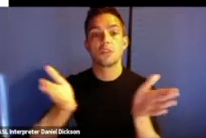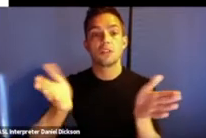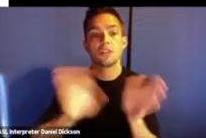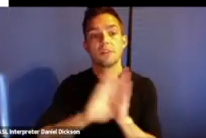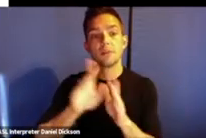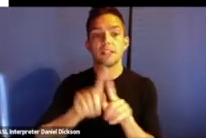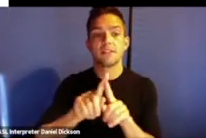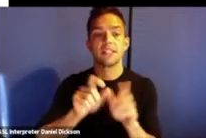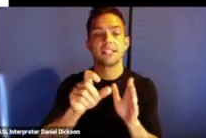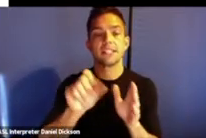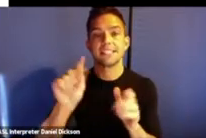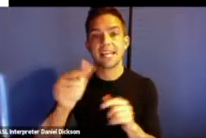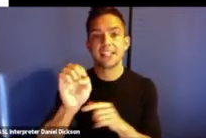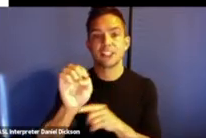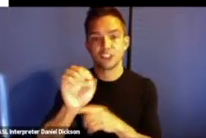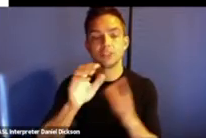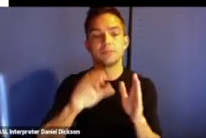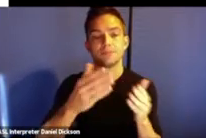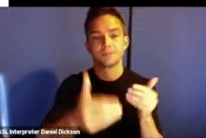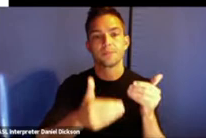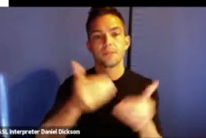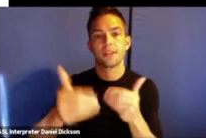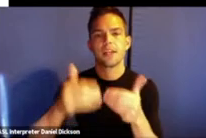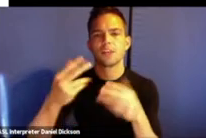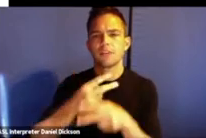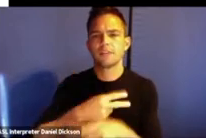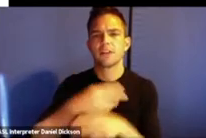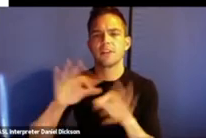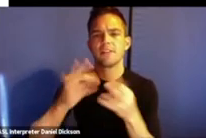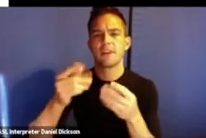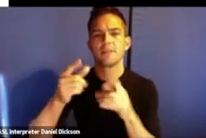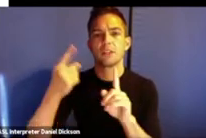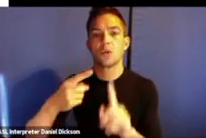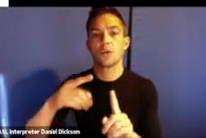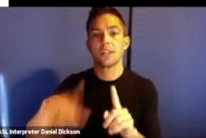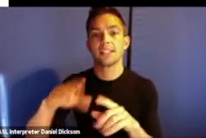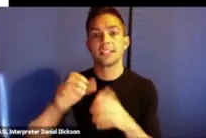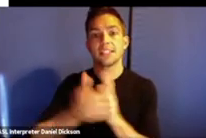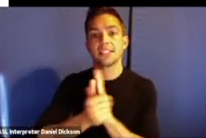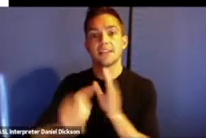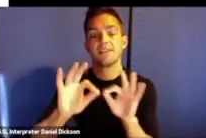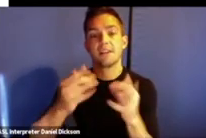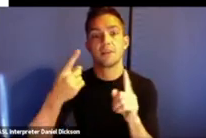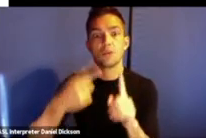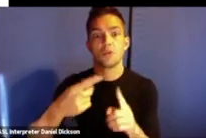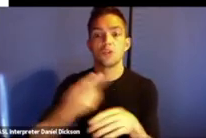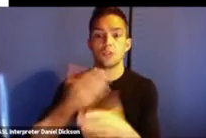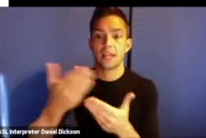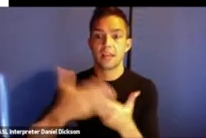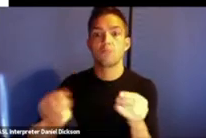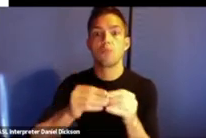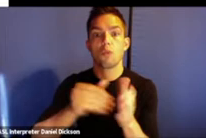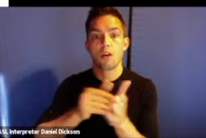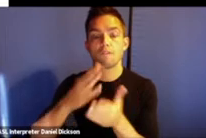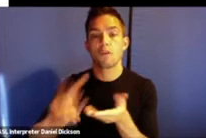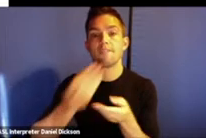stages. And we also are trying to ascertain the family goals. And that's the skill. The family goal is they want them to use their hands more for feeding,